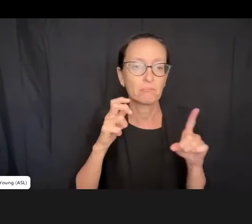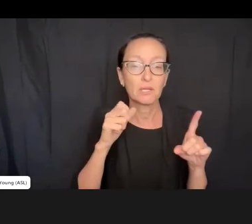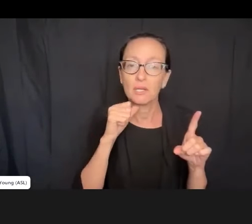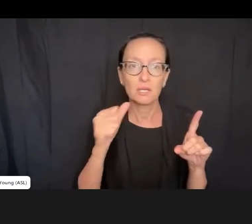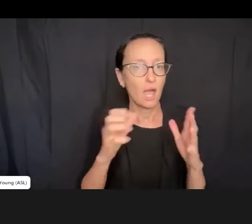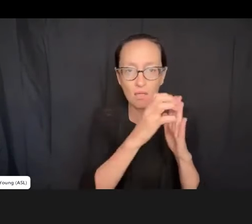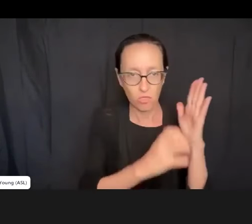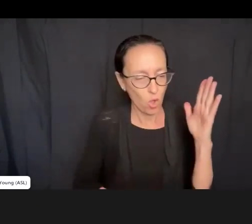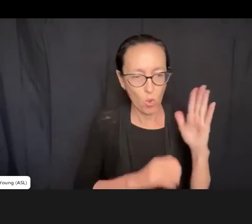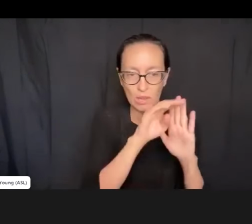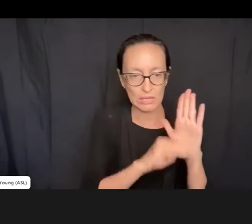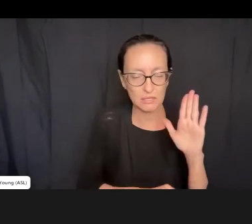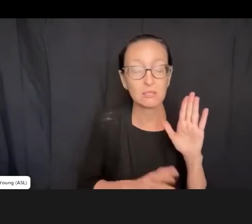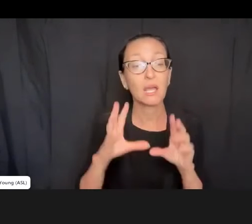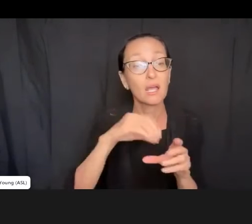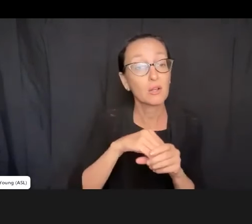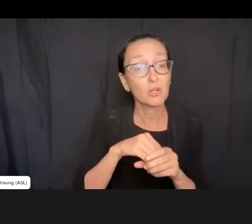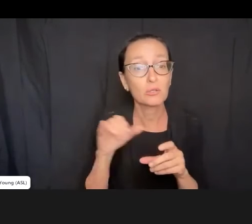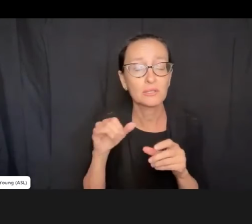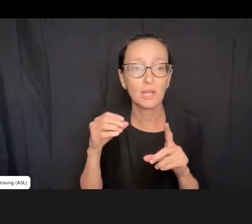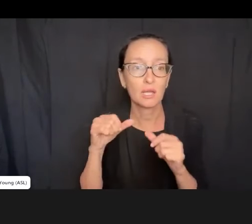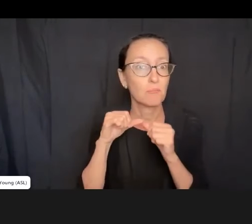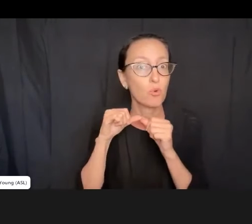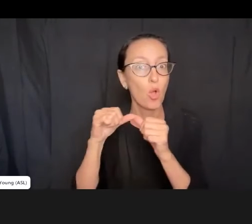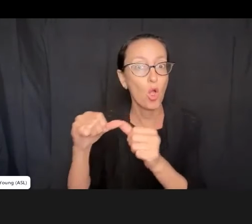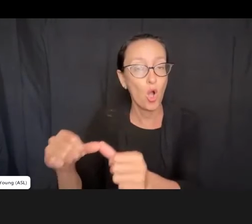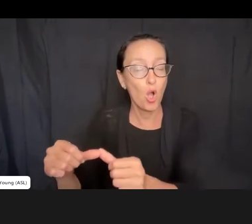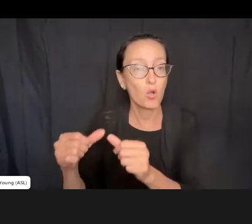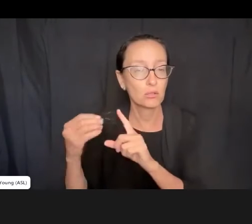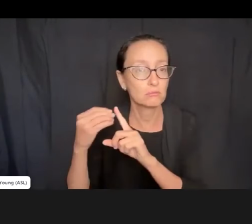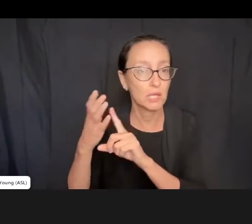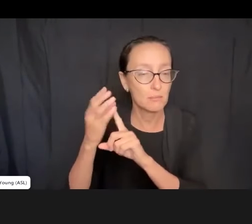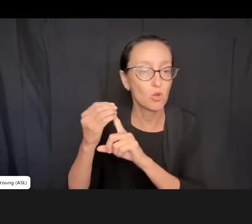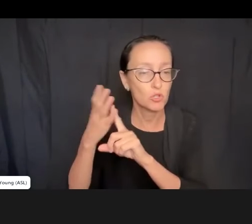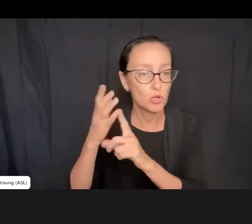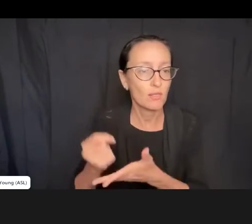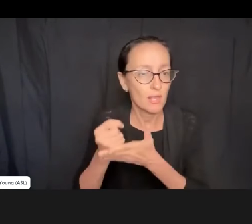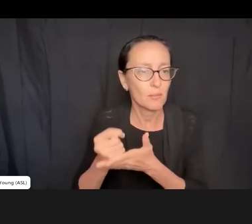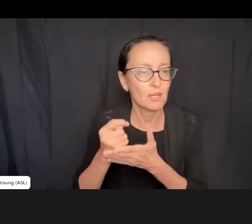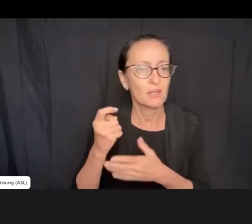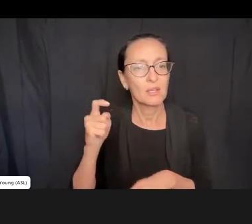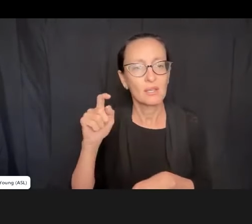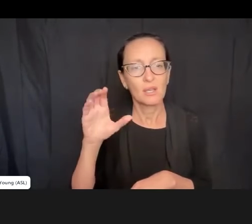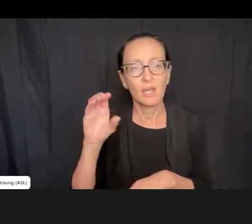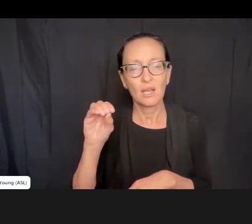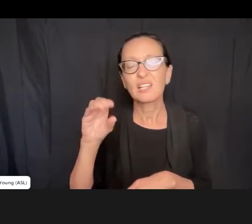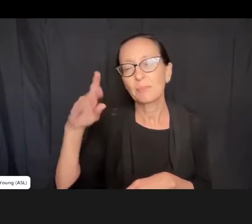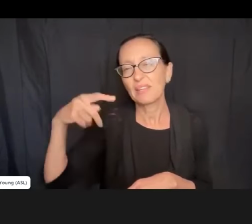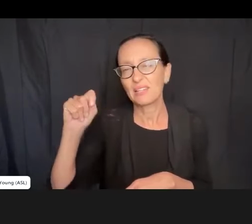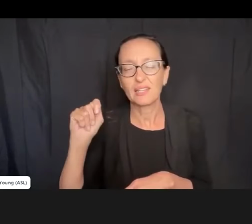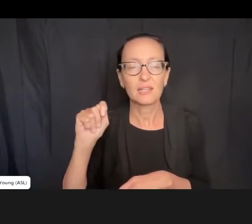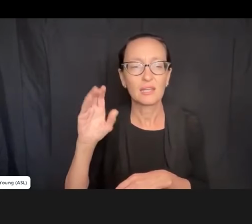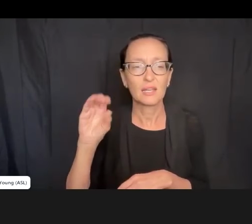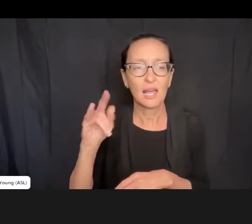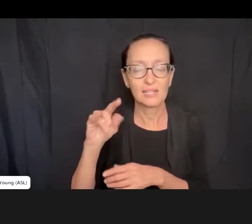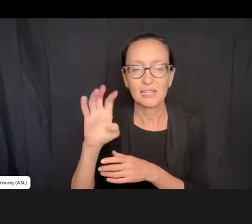exhaustive list, but it includes things like prolonged exposure therapy, cognitive processing therapy, trauma-focused cognitive behavioral therapy for